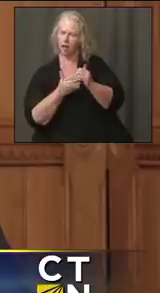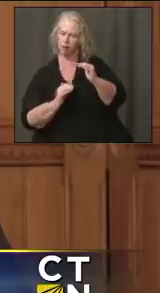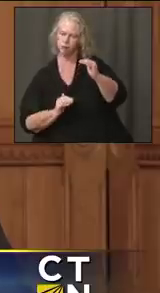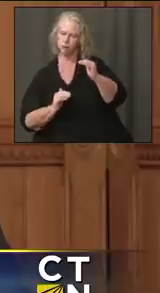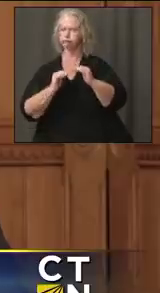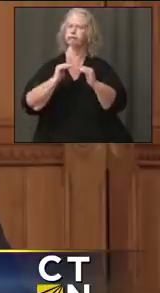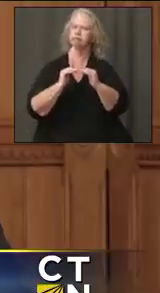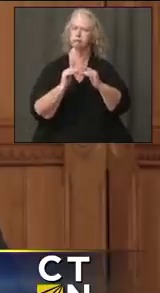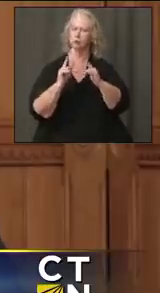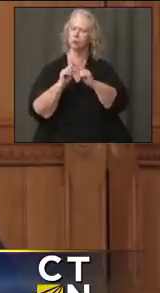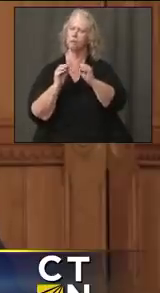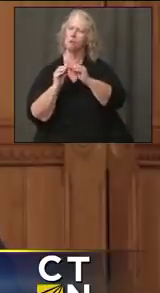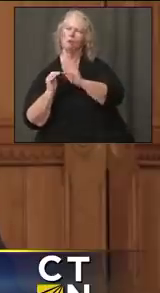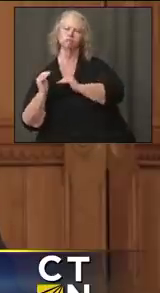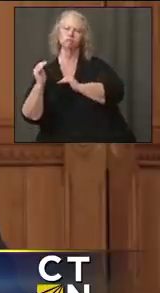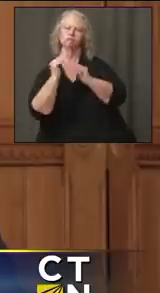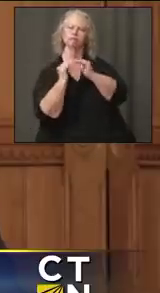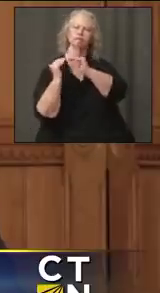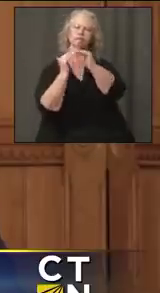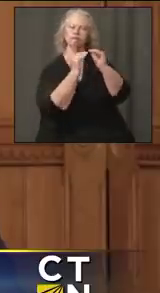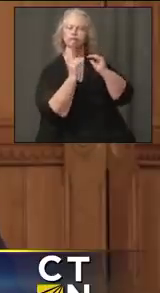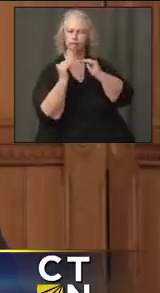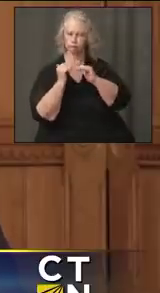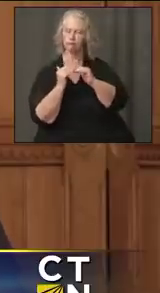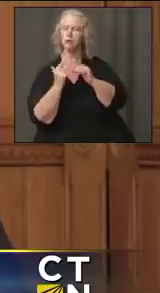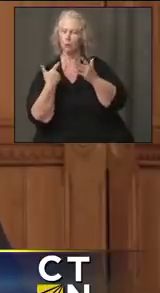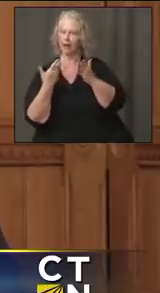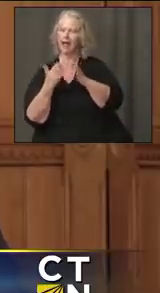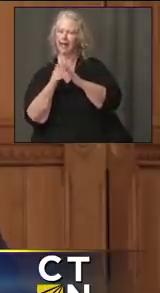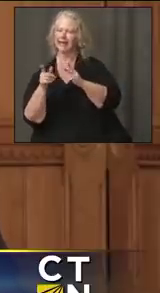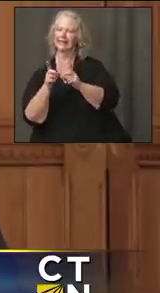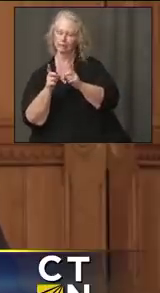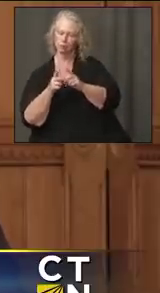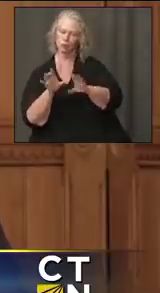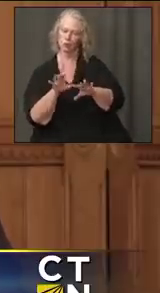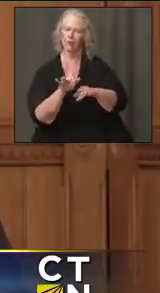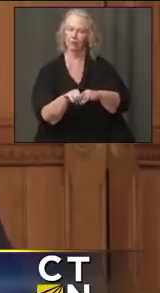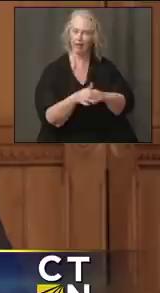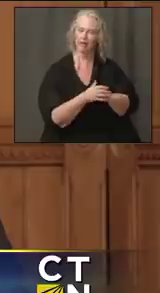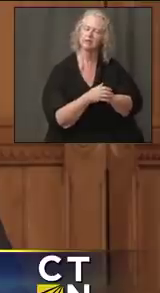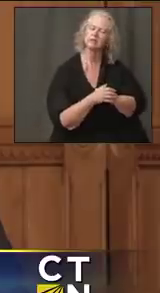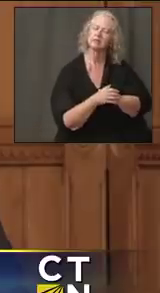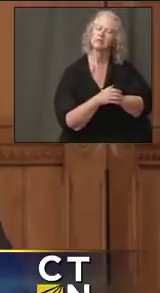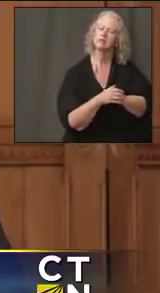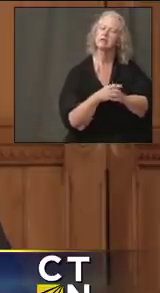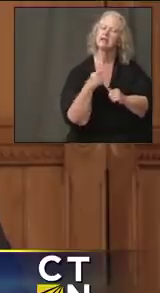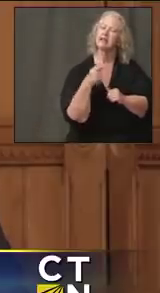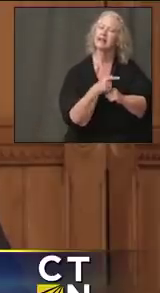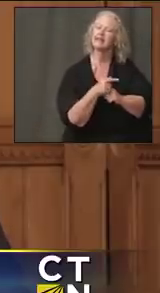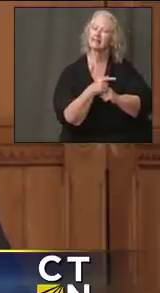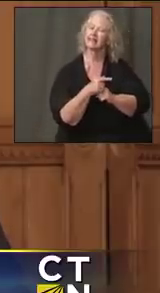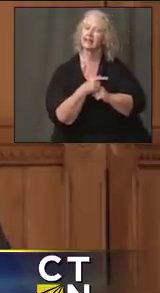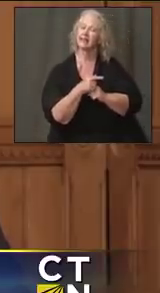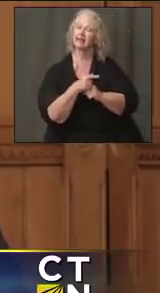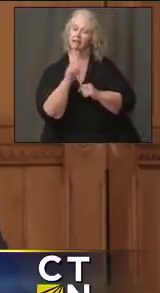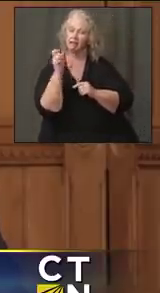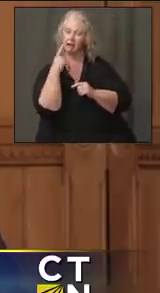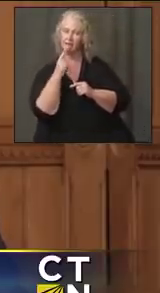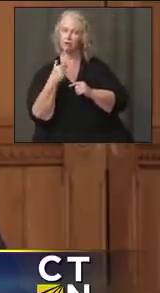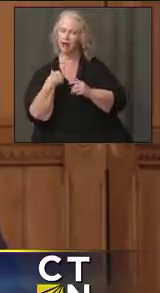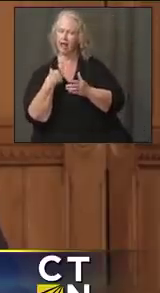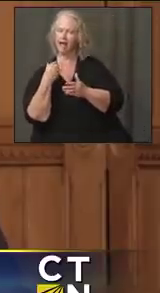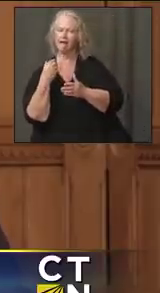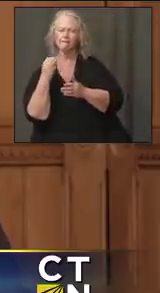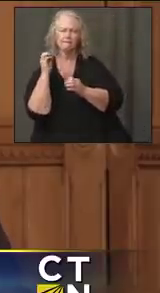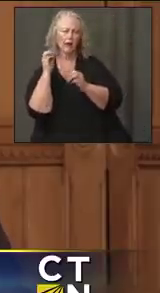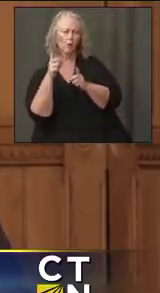devices. We're asking districts to focus their CARES funds on that. GEAR funds, so the governor's education relief funds, we're also looking at how